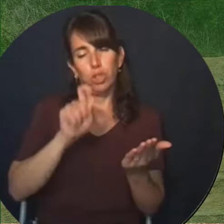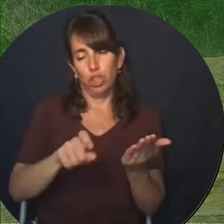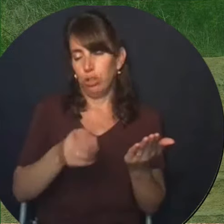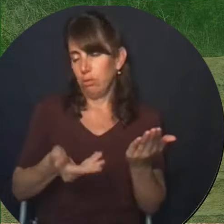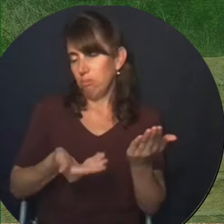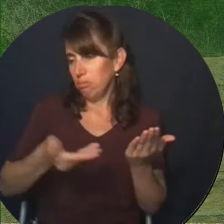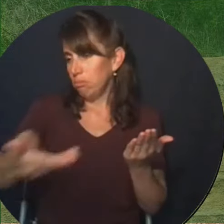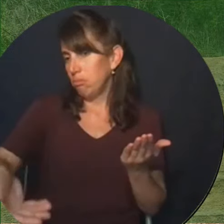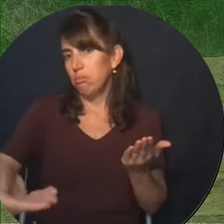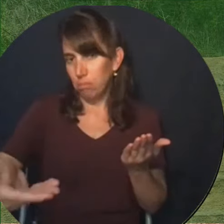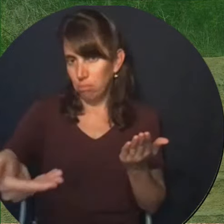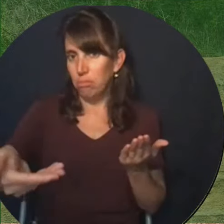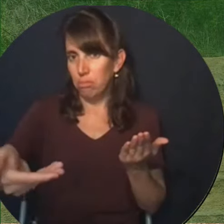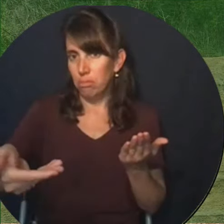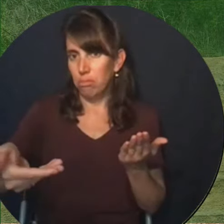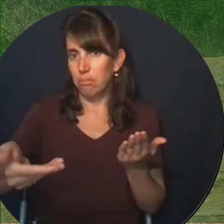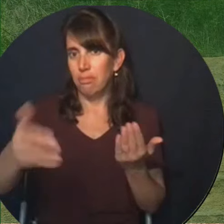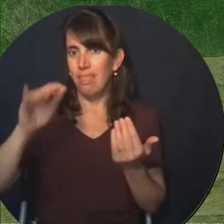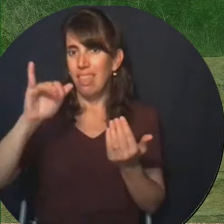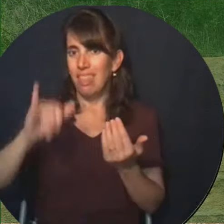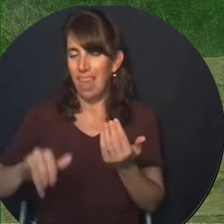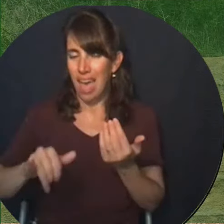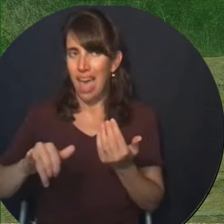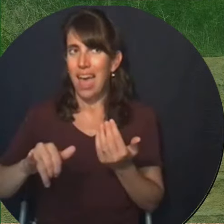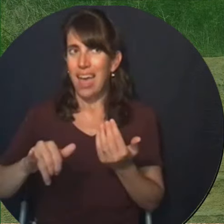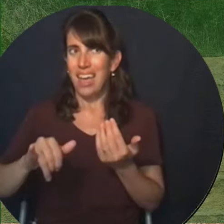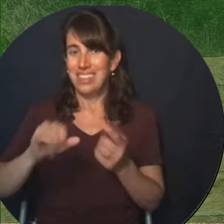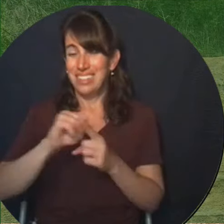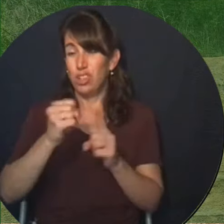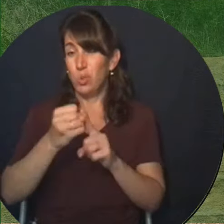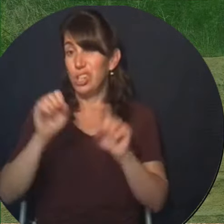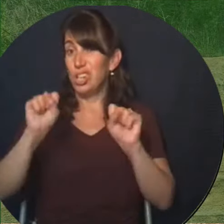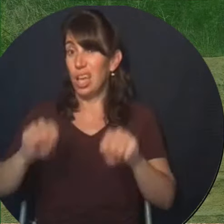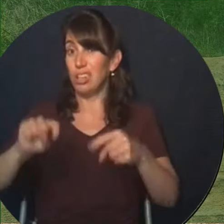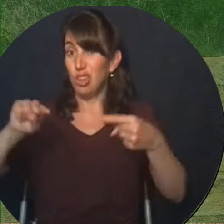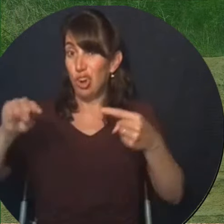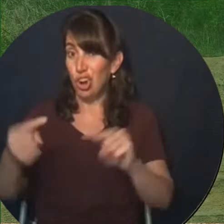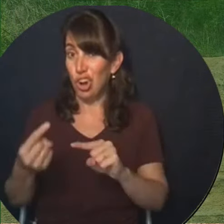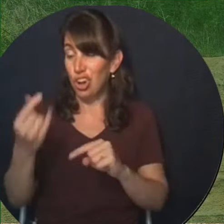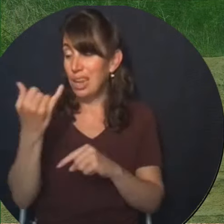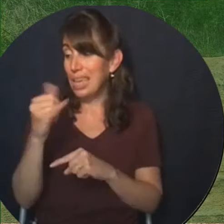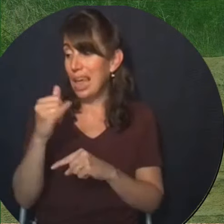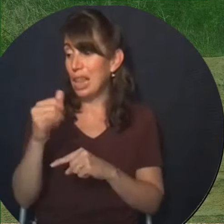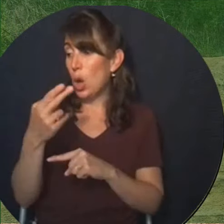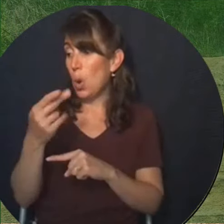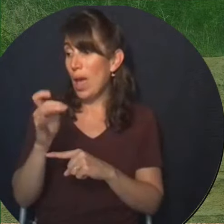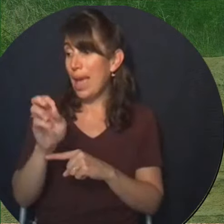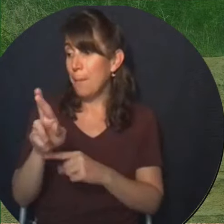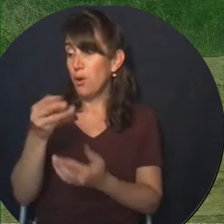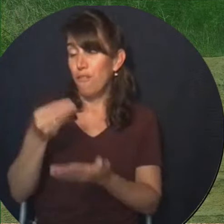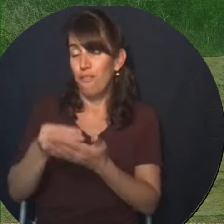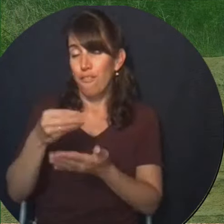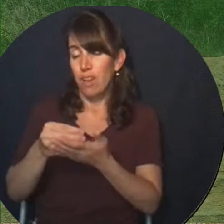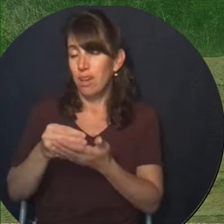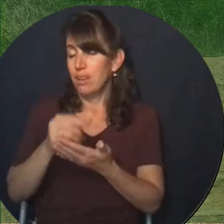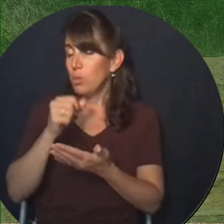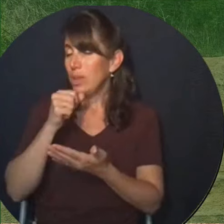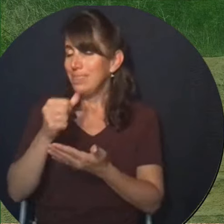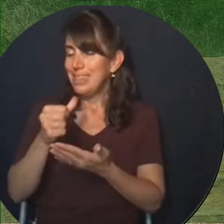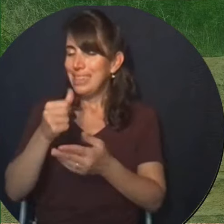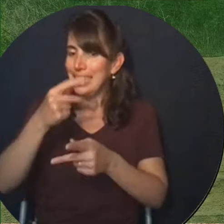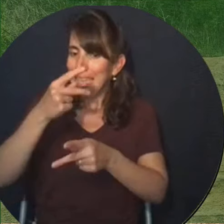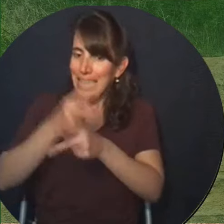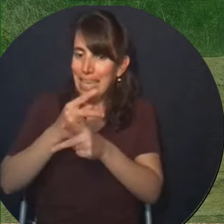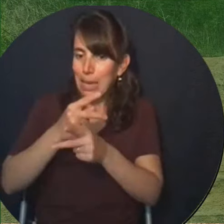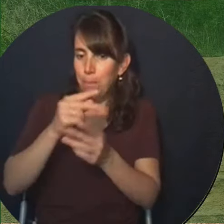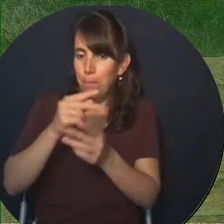has really hurt Yellowhammer Fund in the past, was just not having like a consistent bookkeeping practice, and